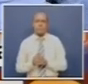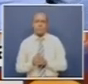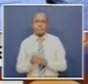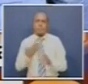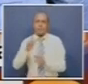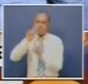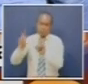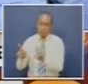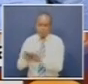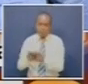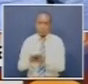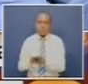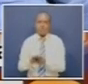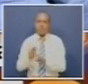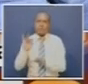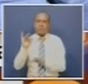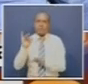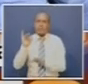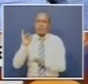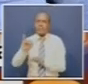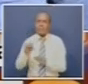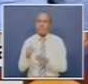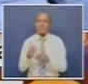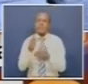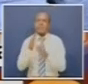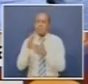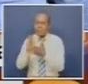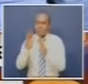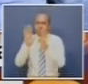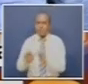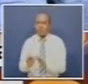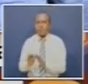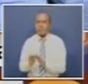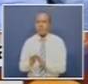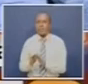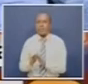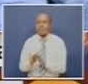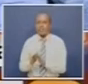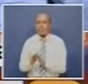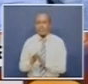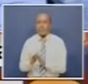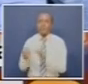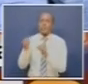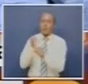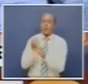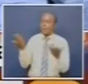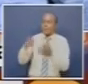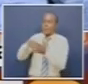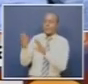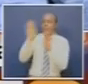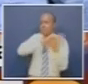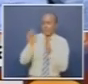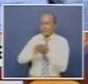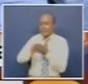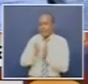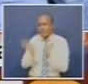Back to my question about that tone that I'm talking about. That's the passion in politics. You're saying, you know, these people... That's Wiper. Okay, where you stand as a Secretary General